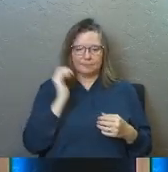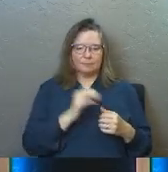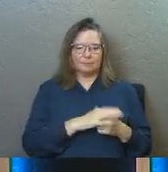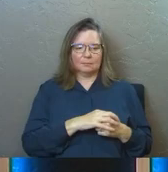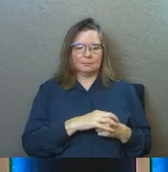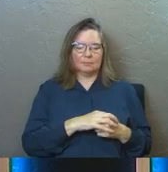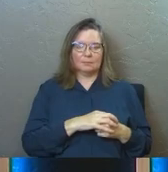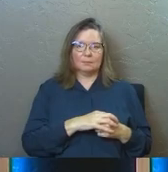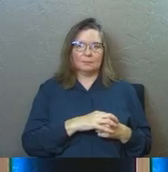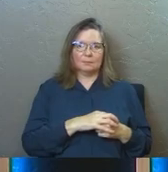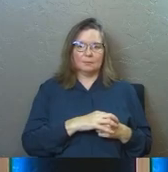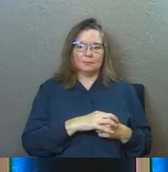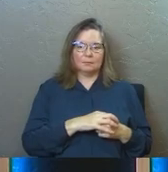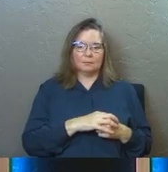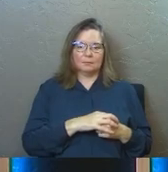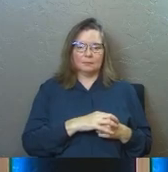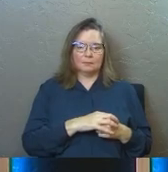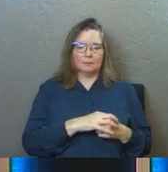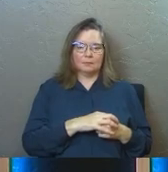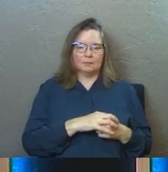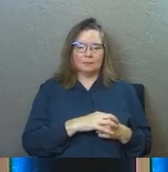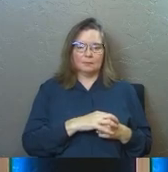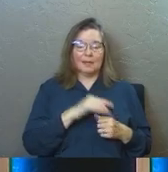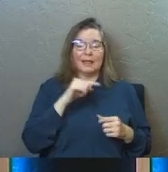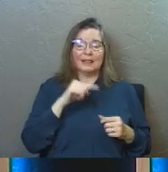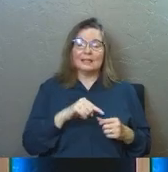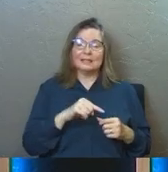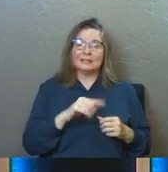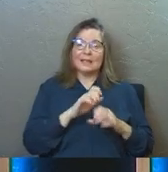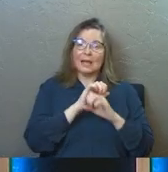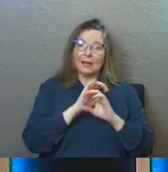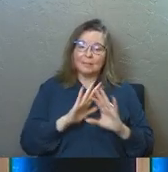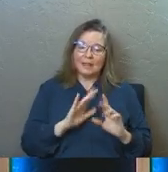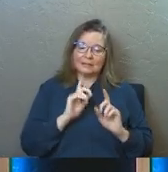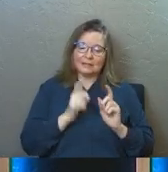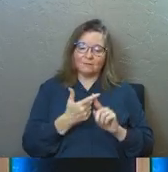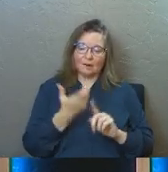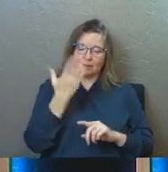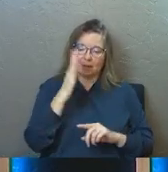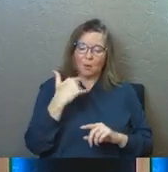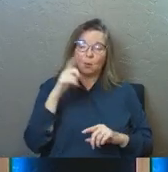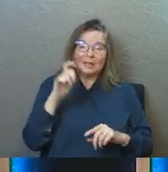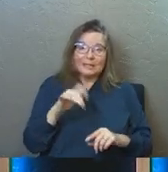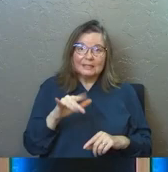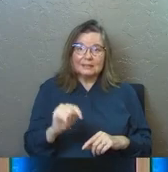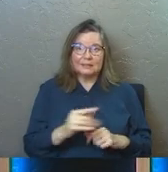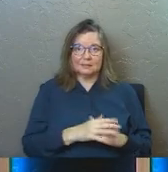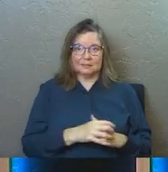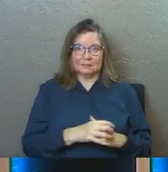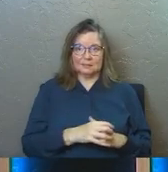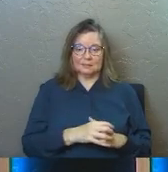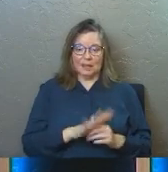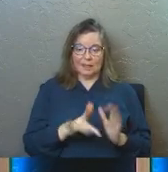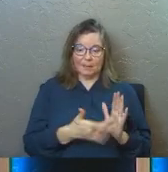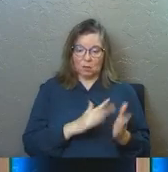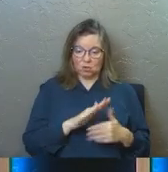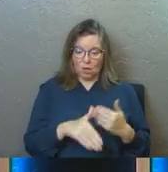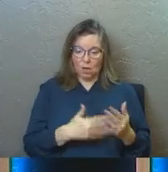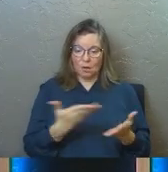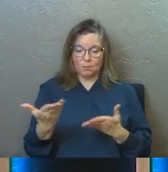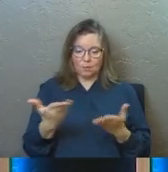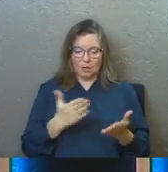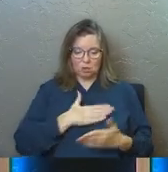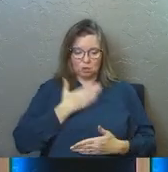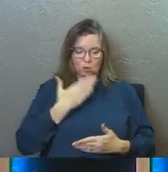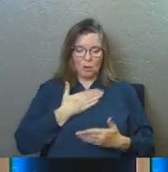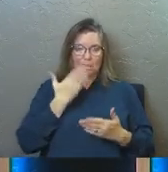or make us feel empty and lonely. This is a blessing, a gift from God, and we need it. And in the midst of all of it, he wants to